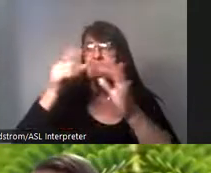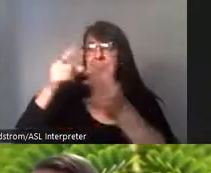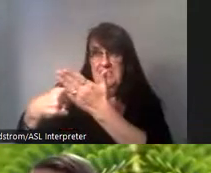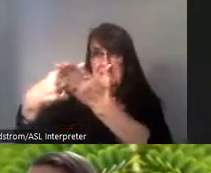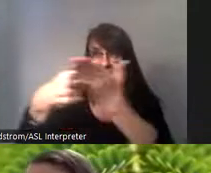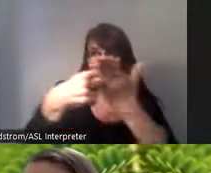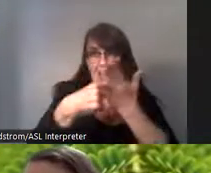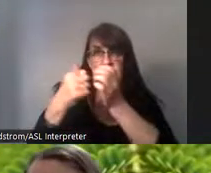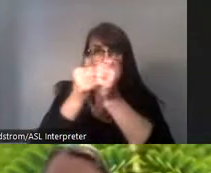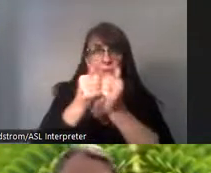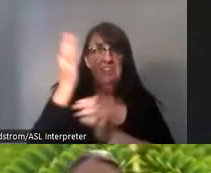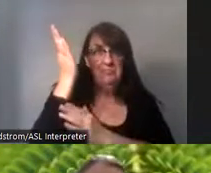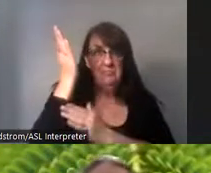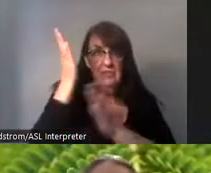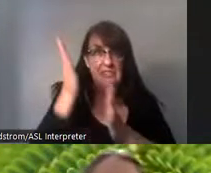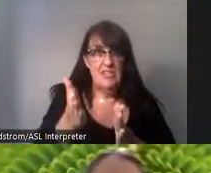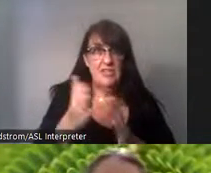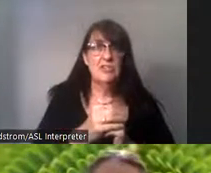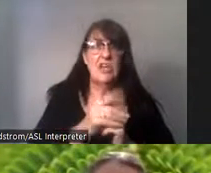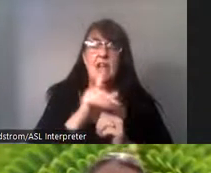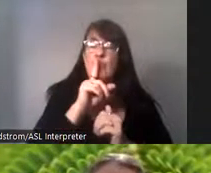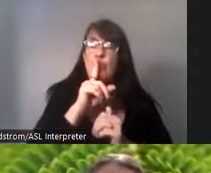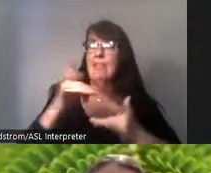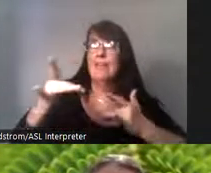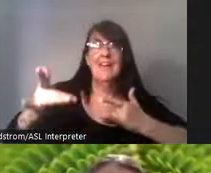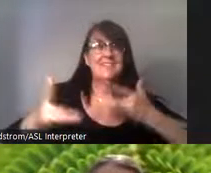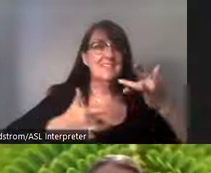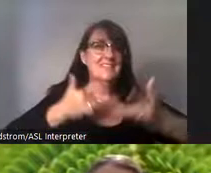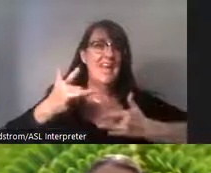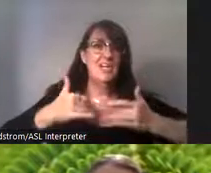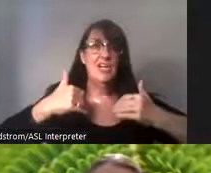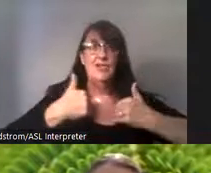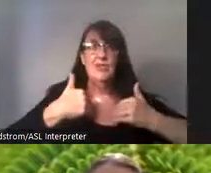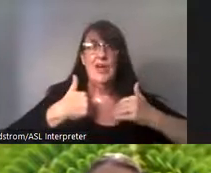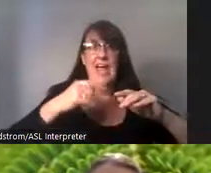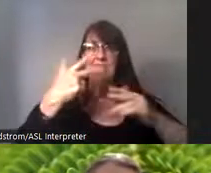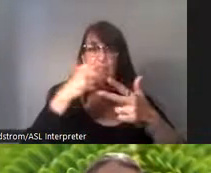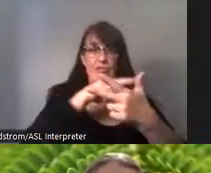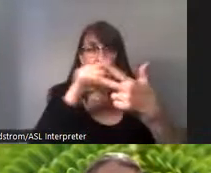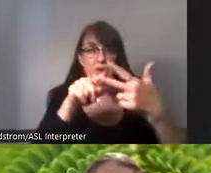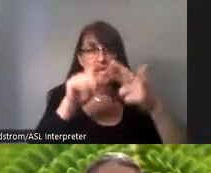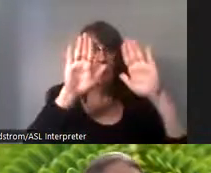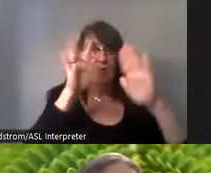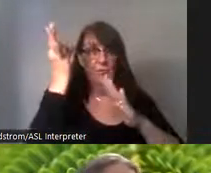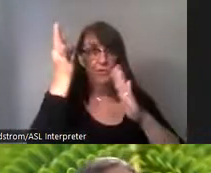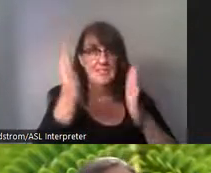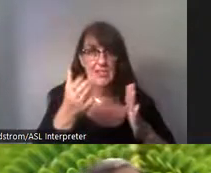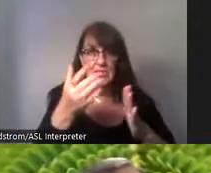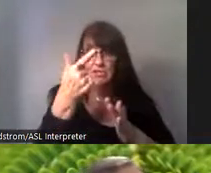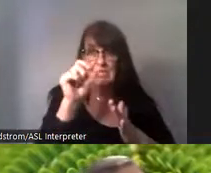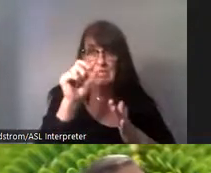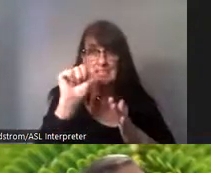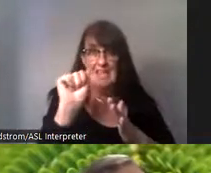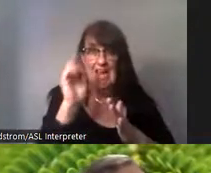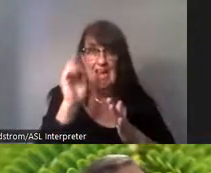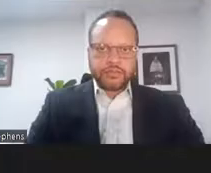guest speakers. And again, I'm so thrilled to have just three outstanding speakers from GSA who again are gonna